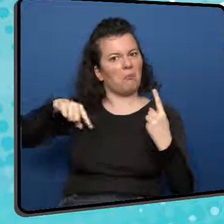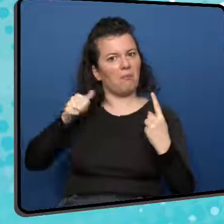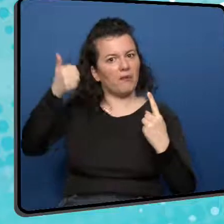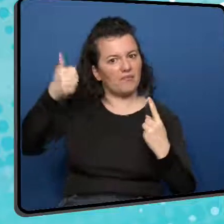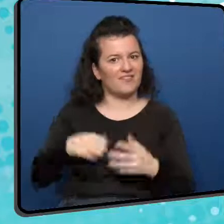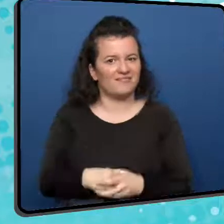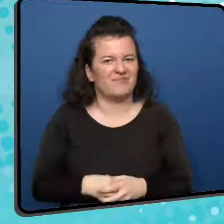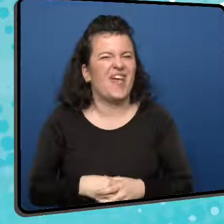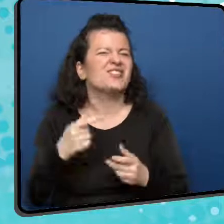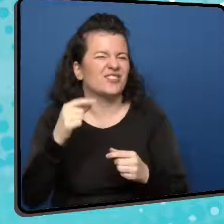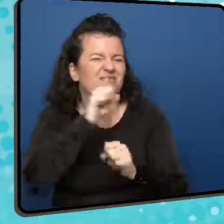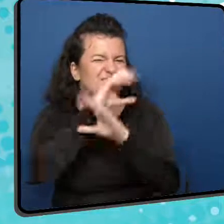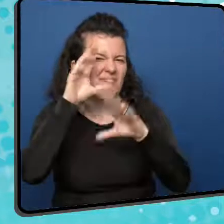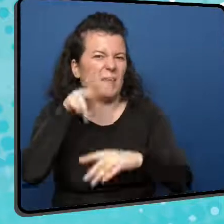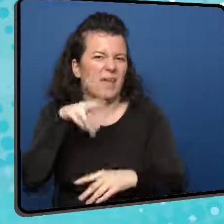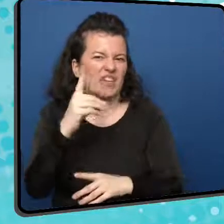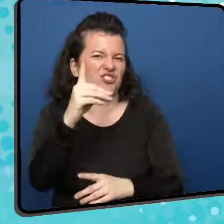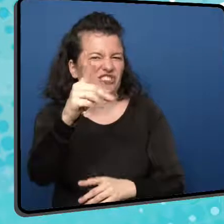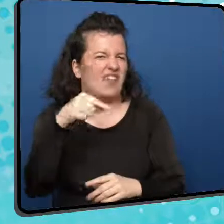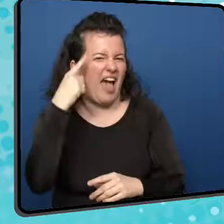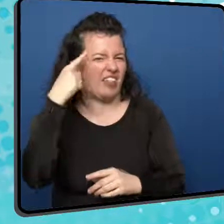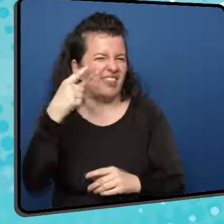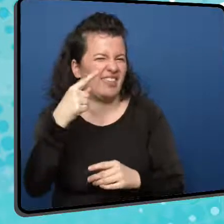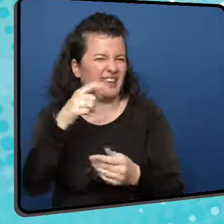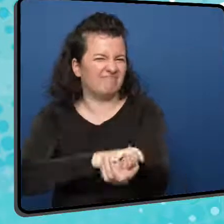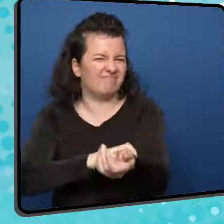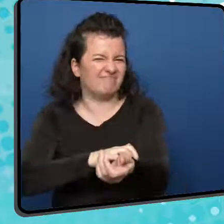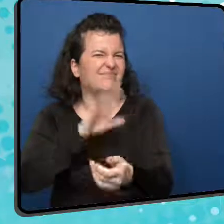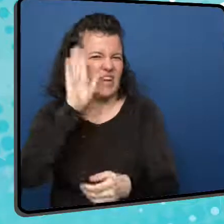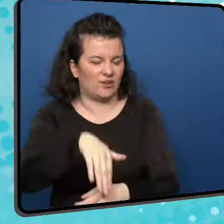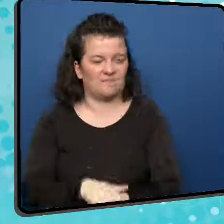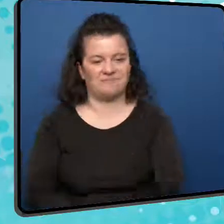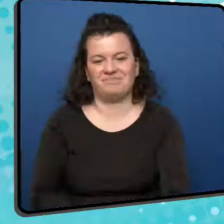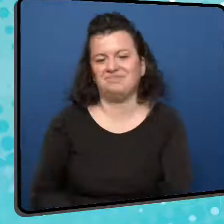You handled that question well, if I'm honest.